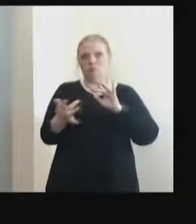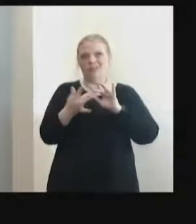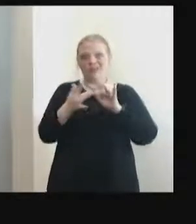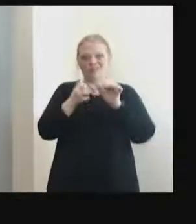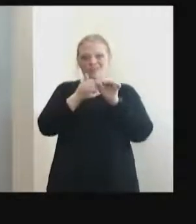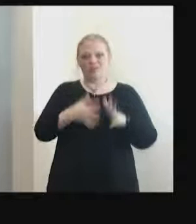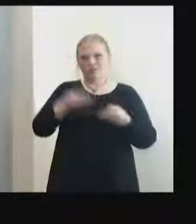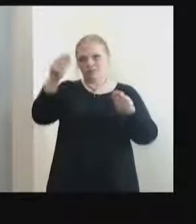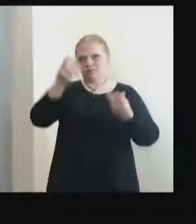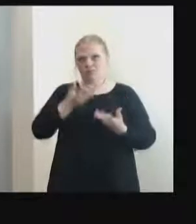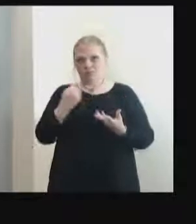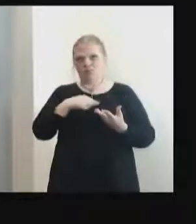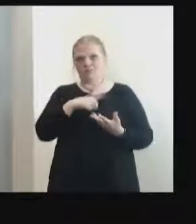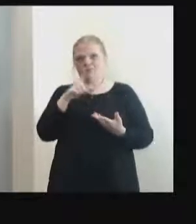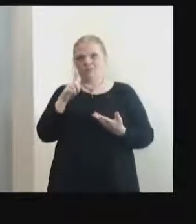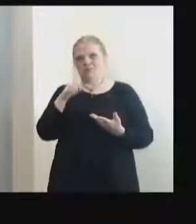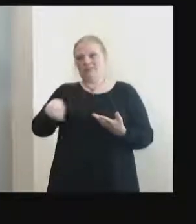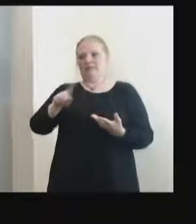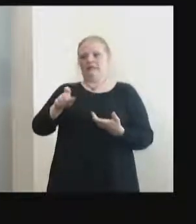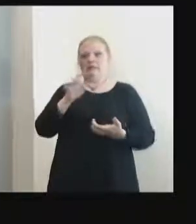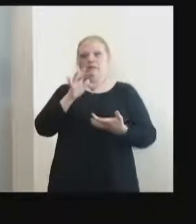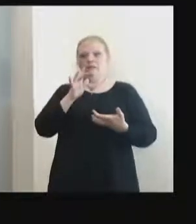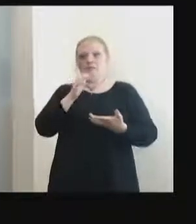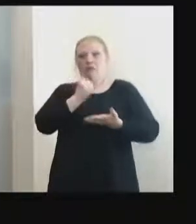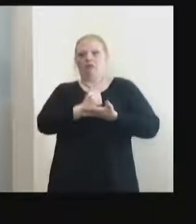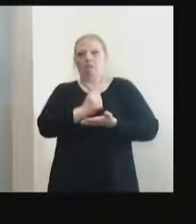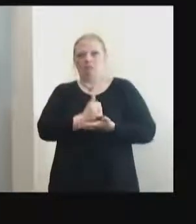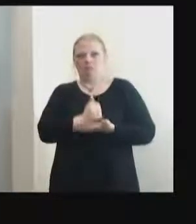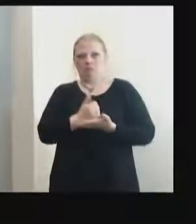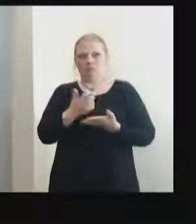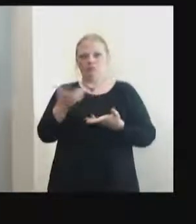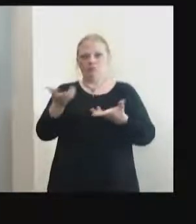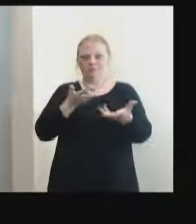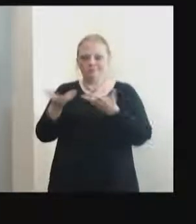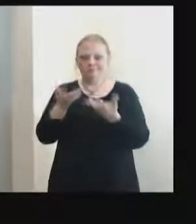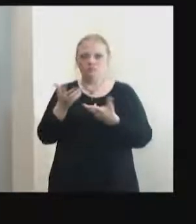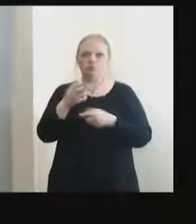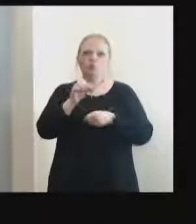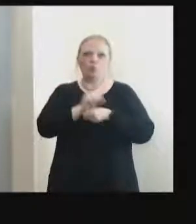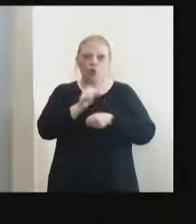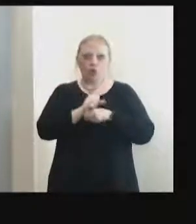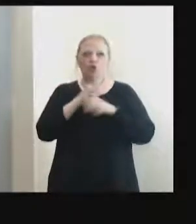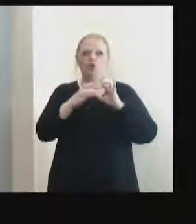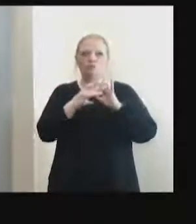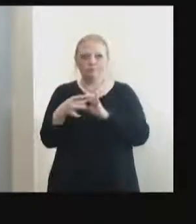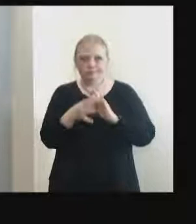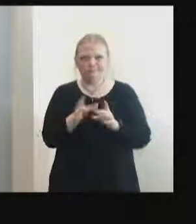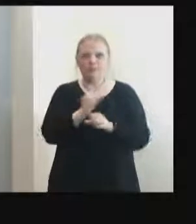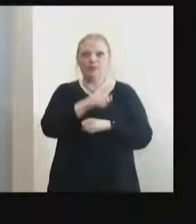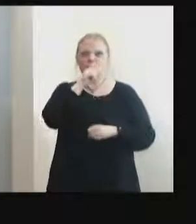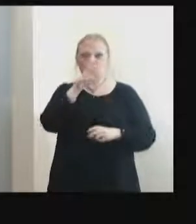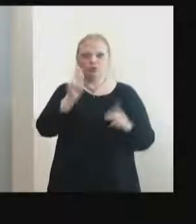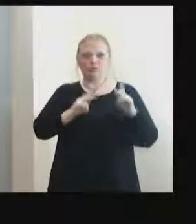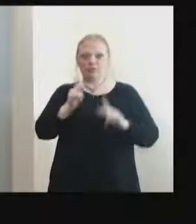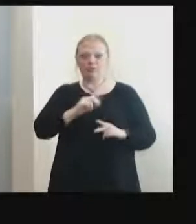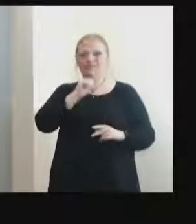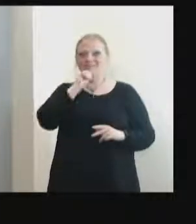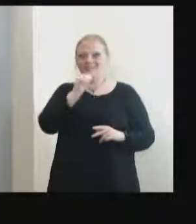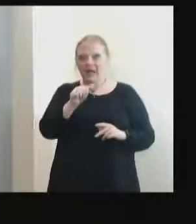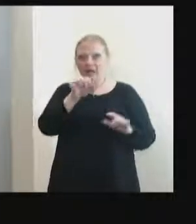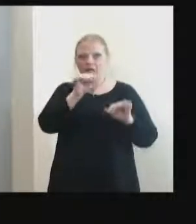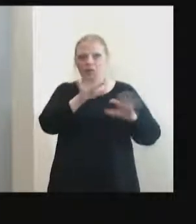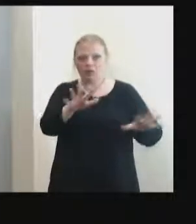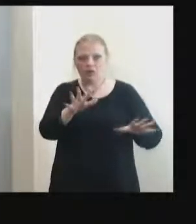they need help getting people to come on board and work with the contact tracers to make sure that people that aren't contagious and people